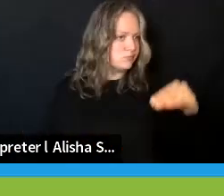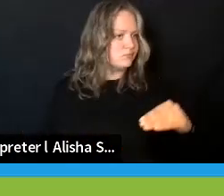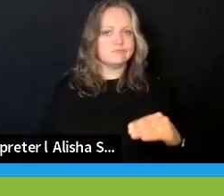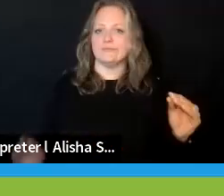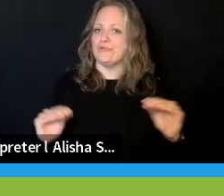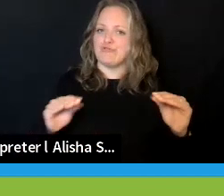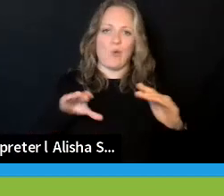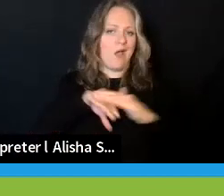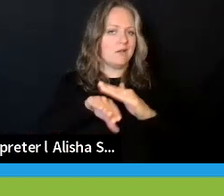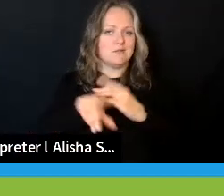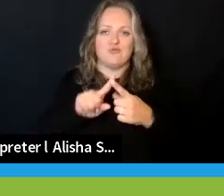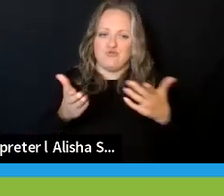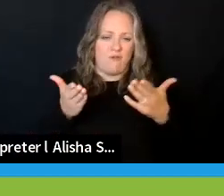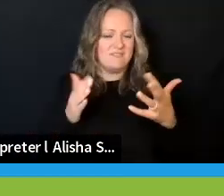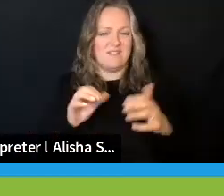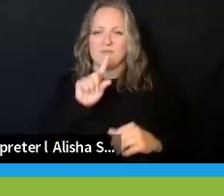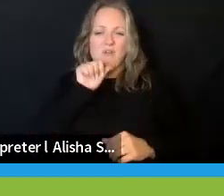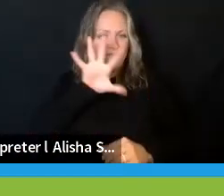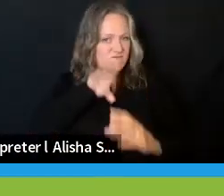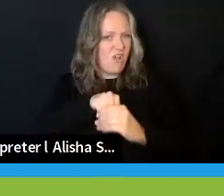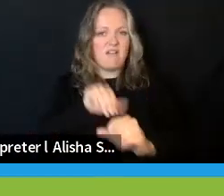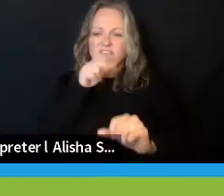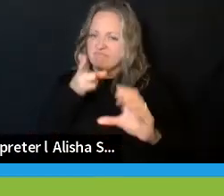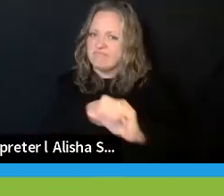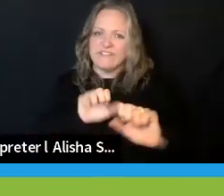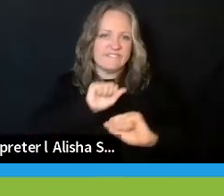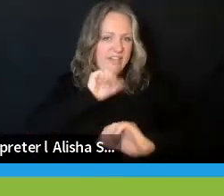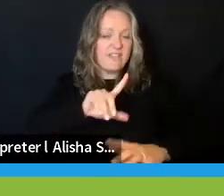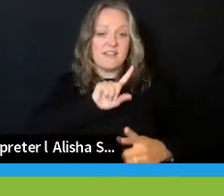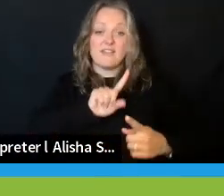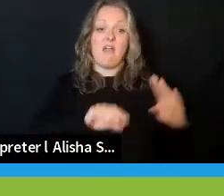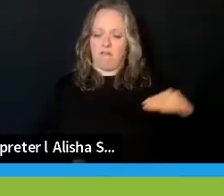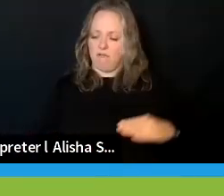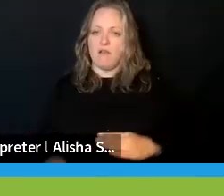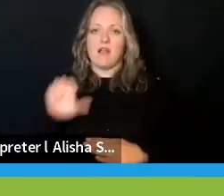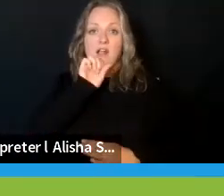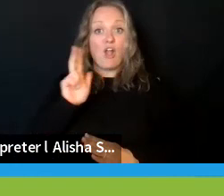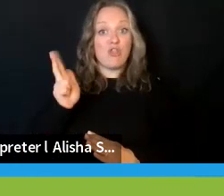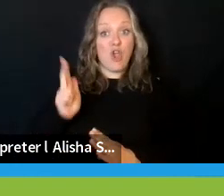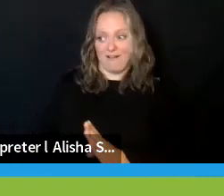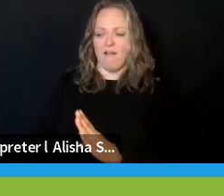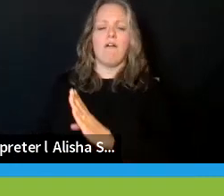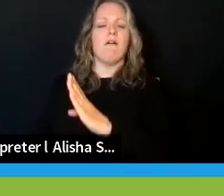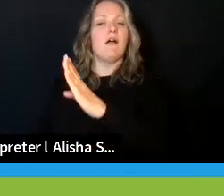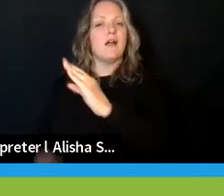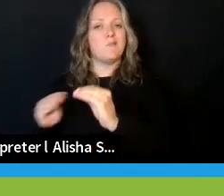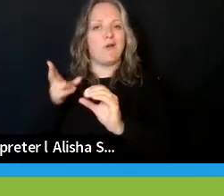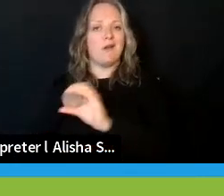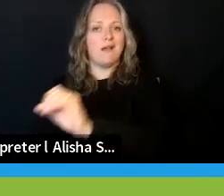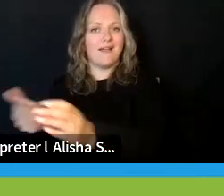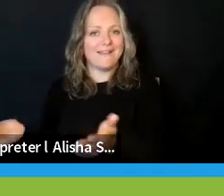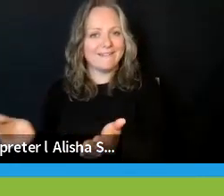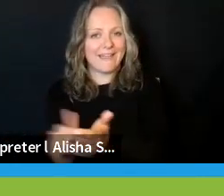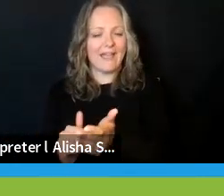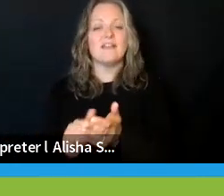services. So by taking the approach of listening to young people and co-designing a program for them, we